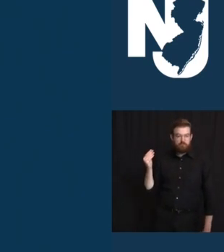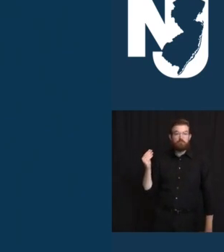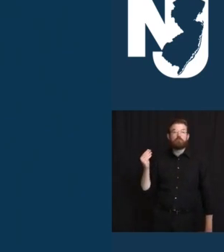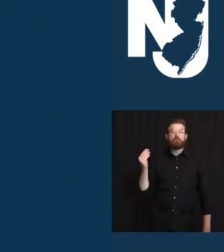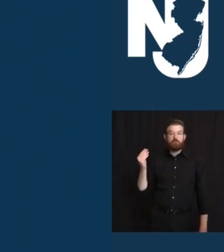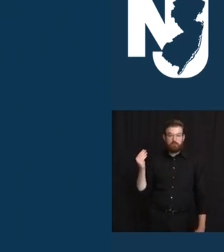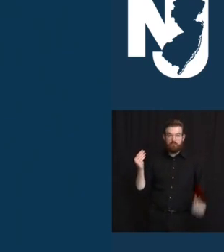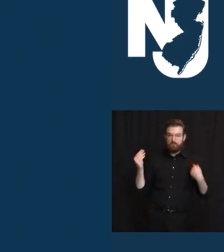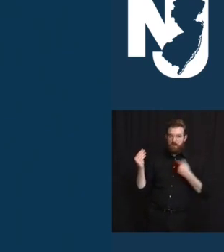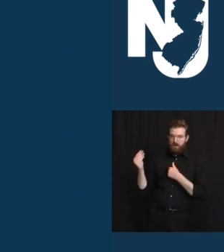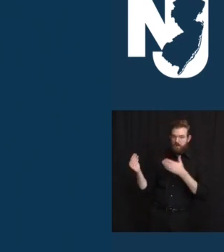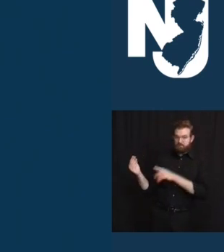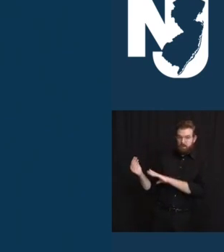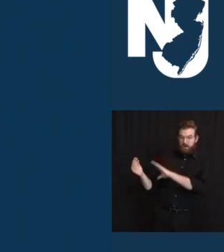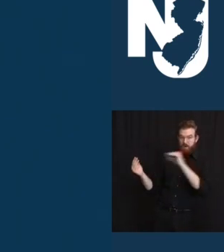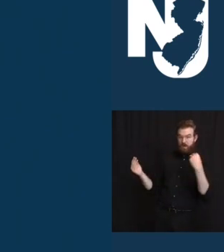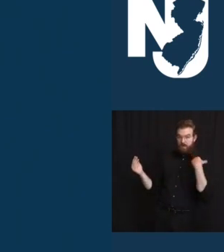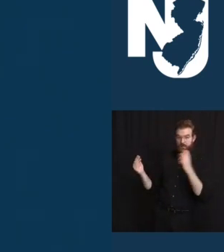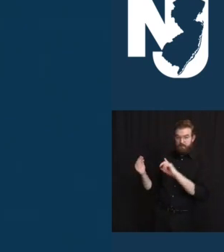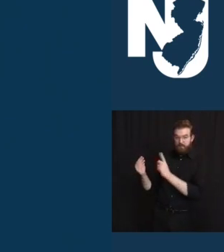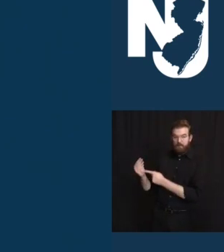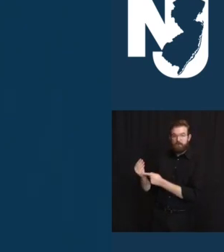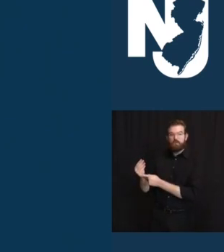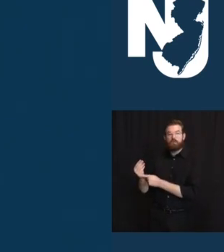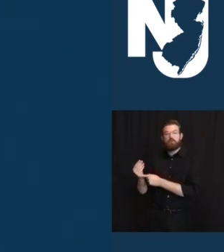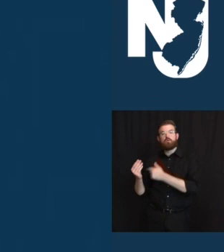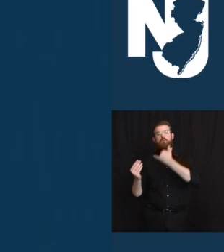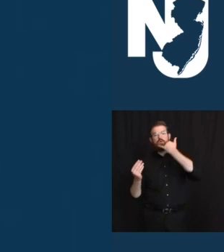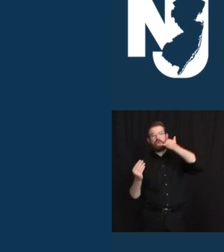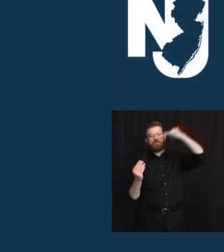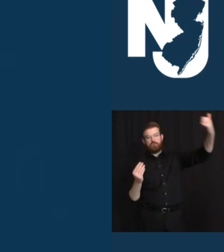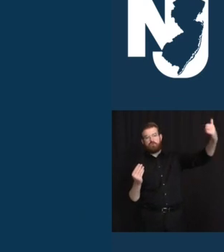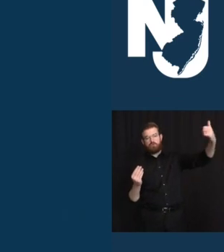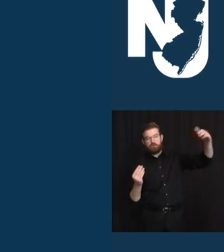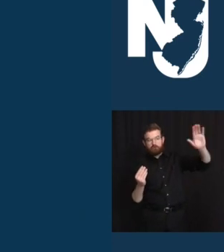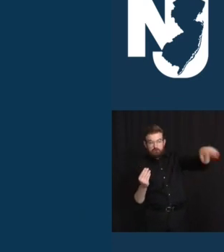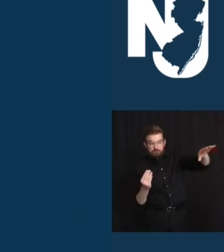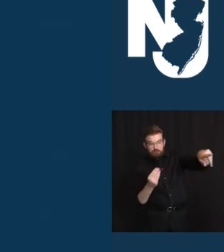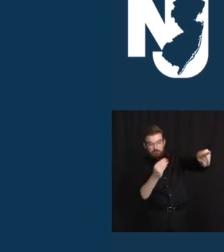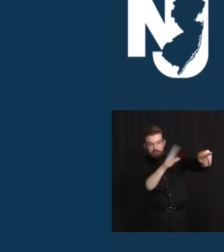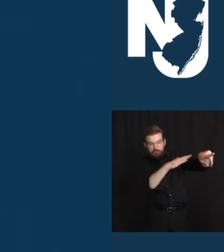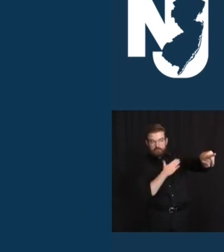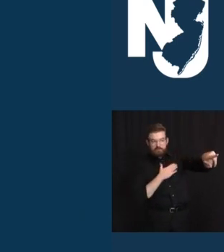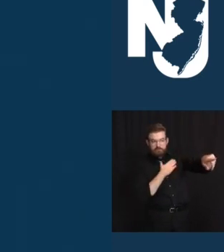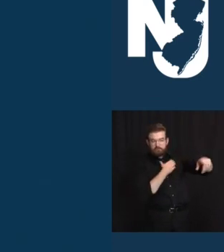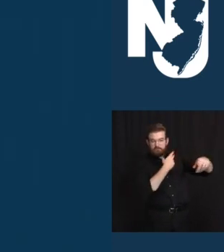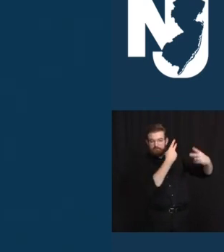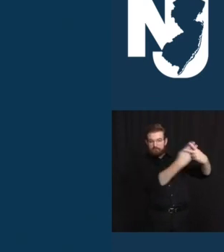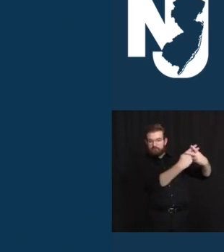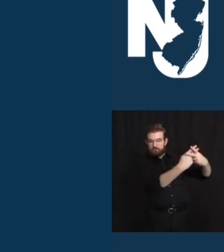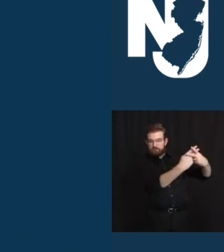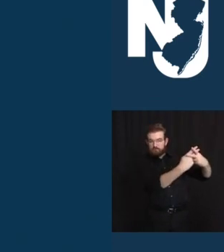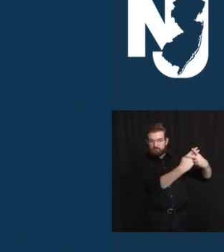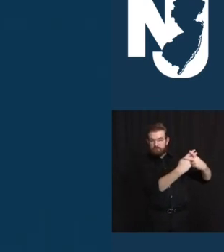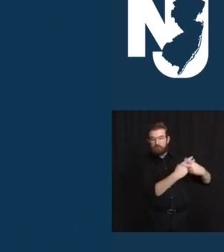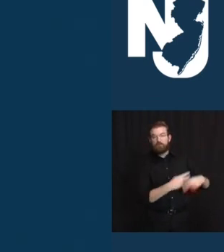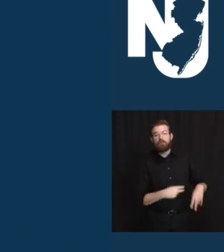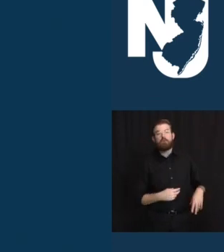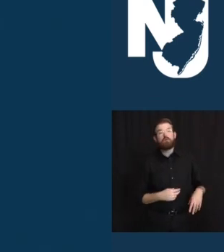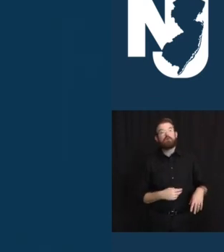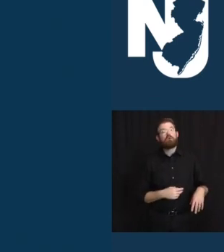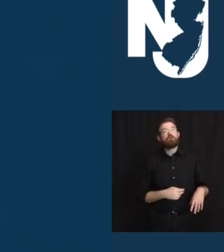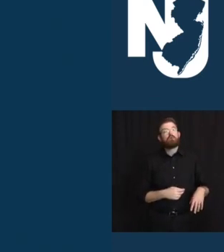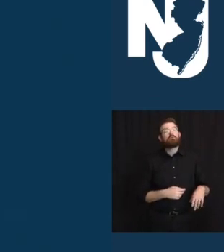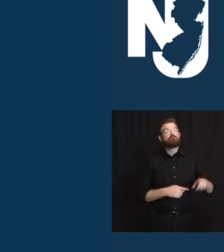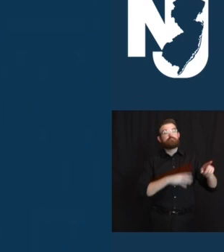to remind them of the request to self-quarantine and to make sure that they know where to go for testing if needed and ascertain if they